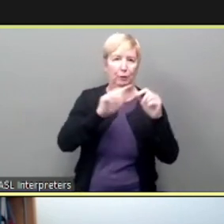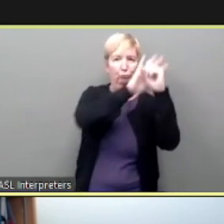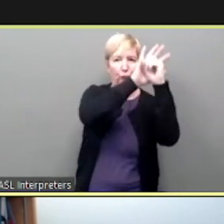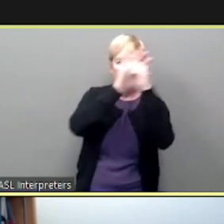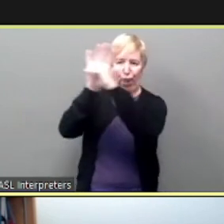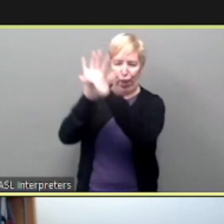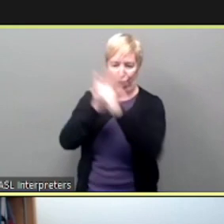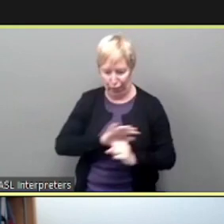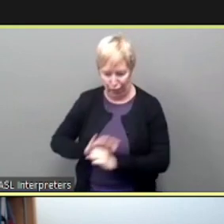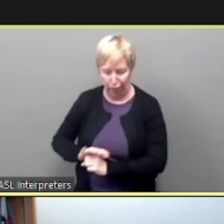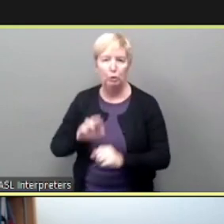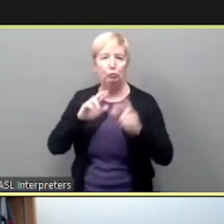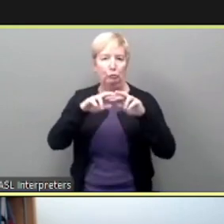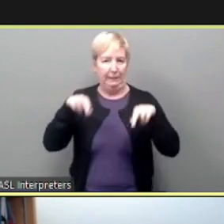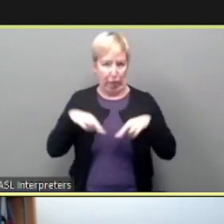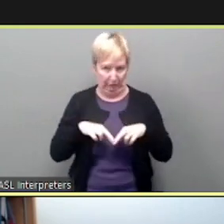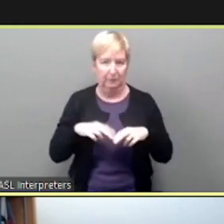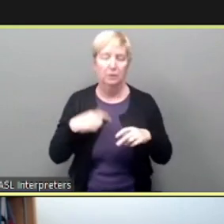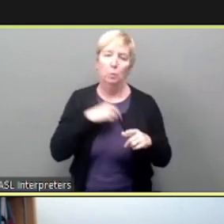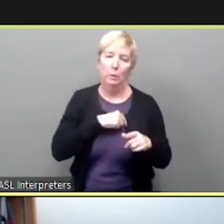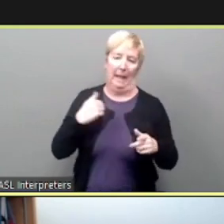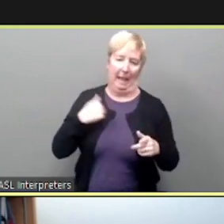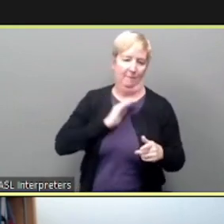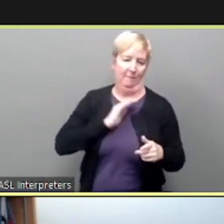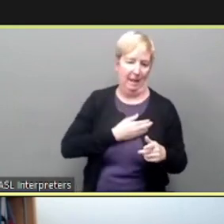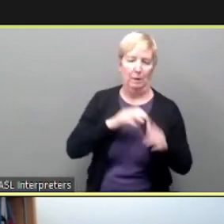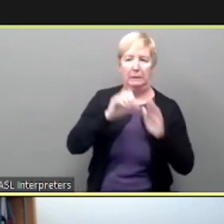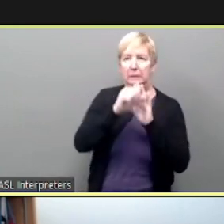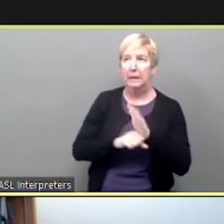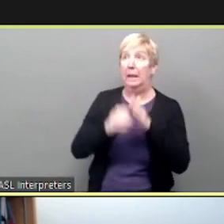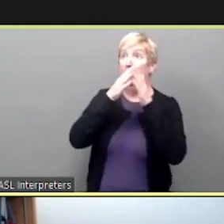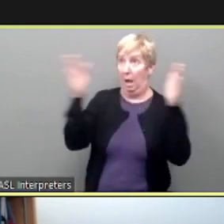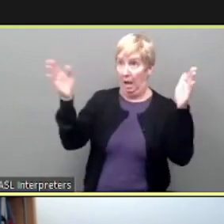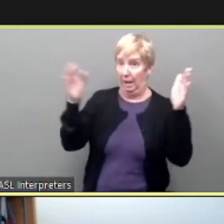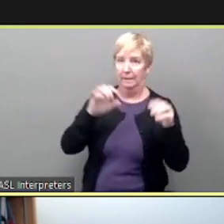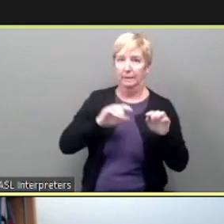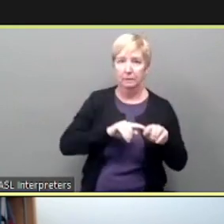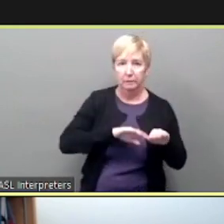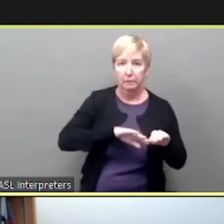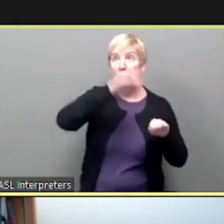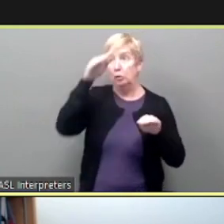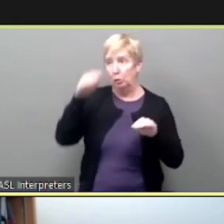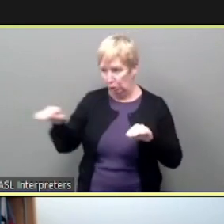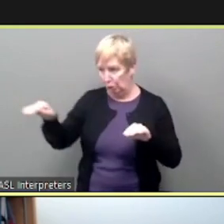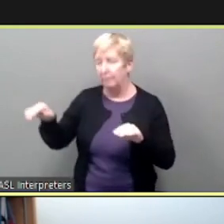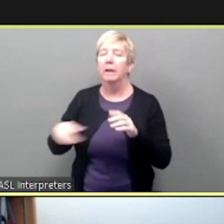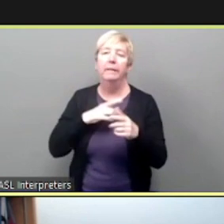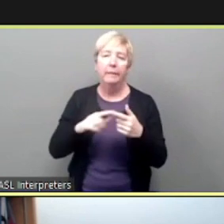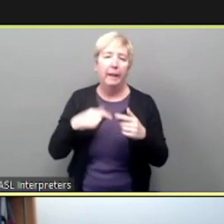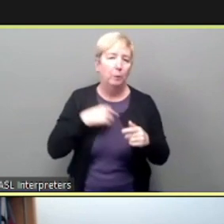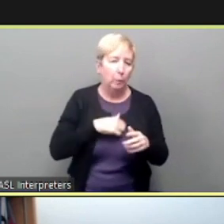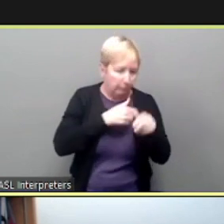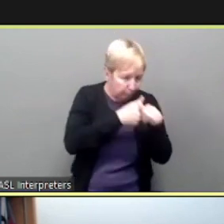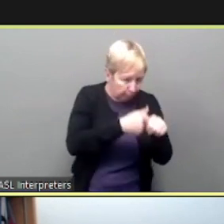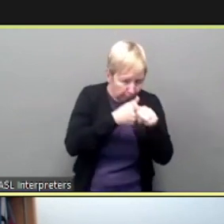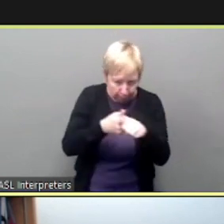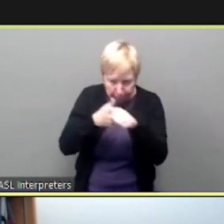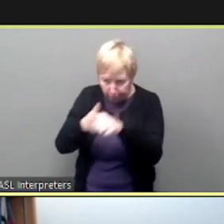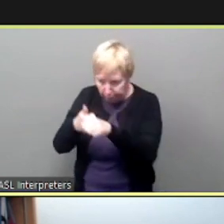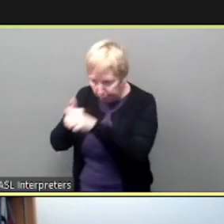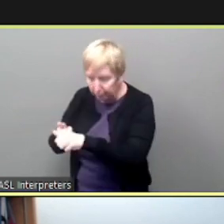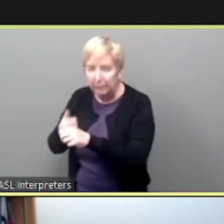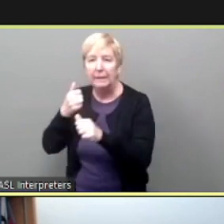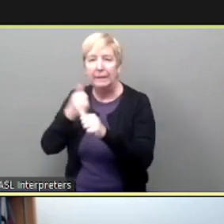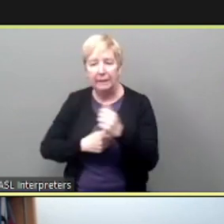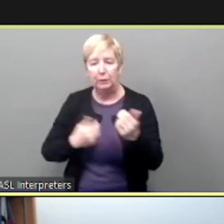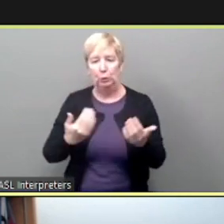curve and then we break it down by region of the state, and we're tracking new cases